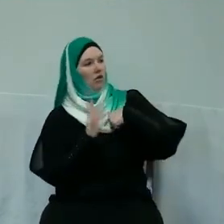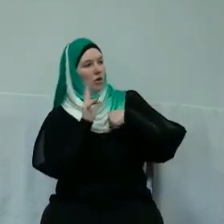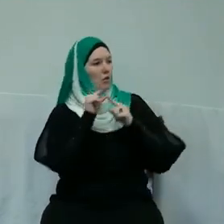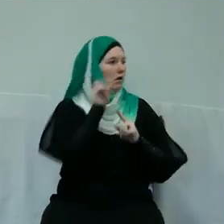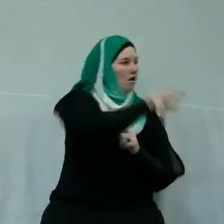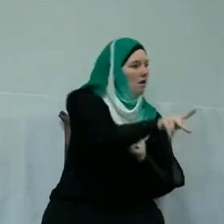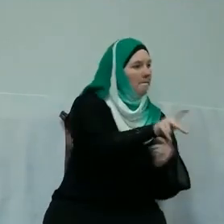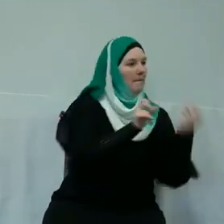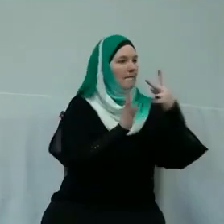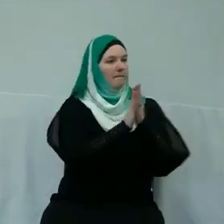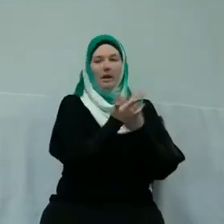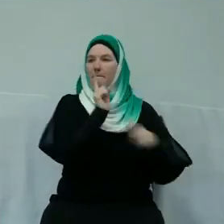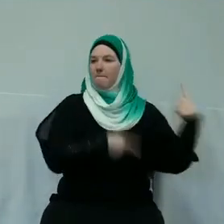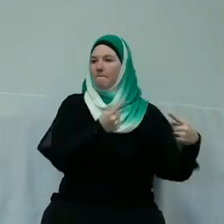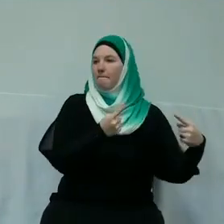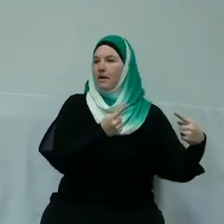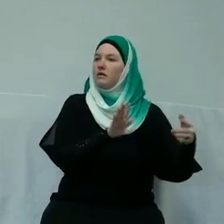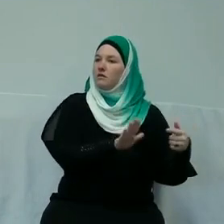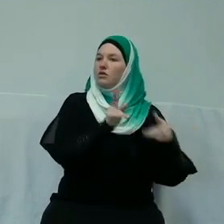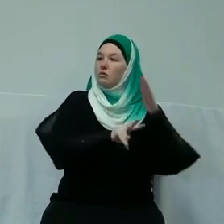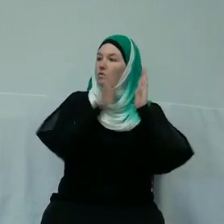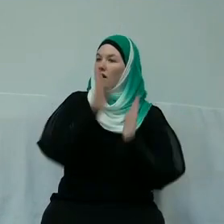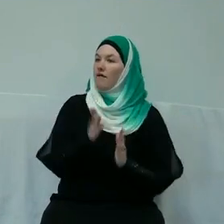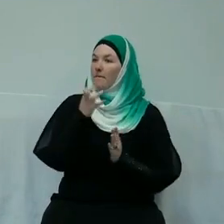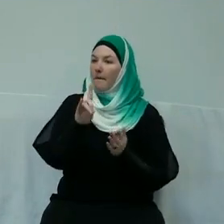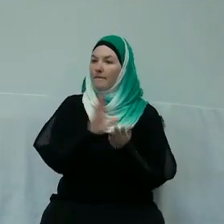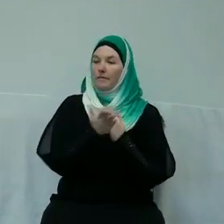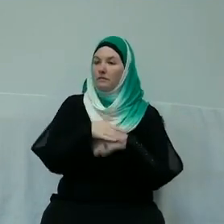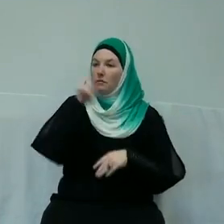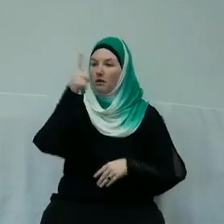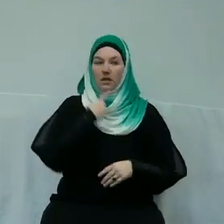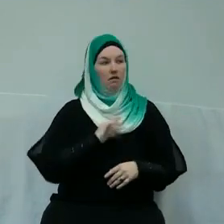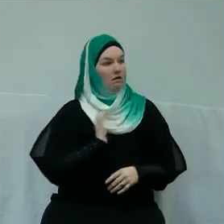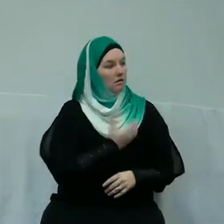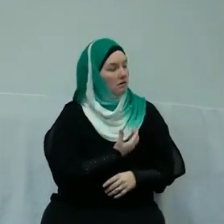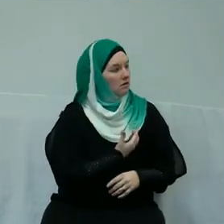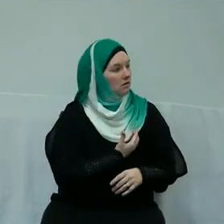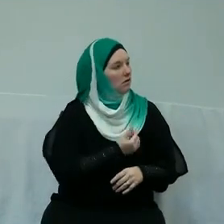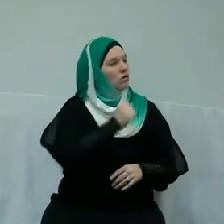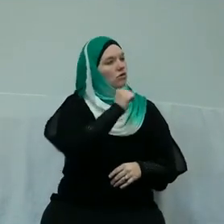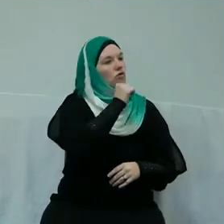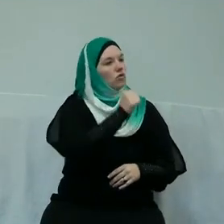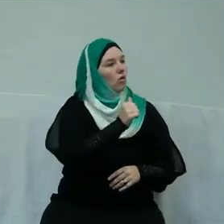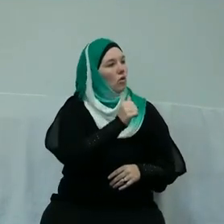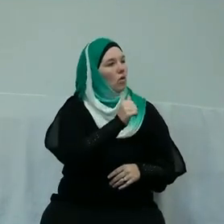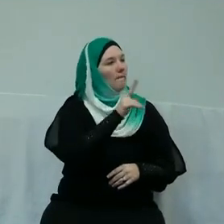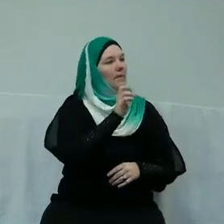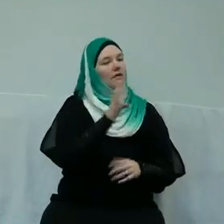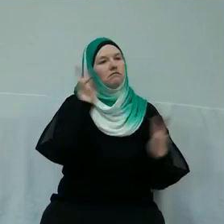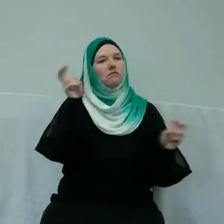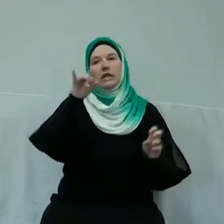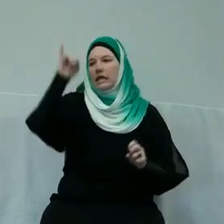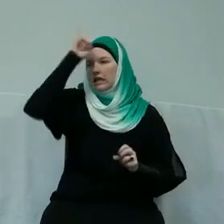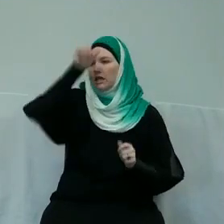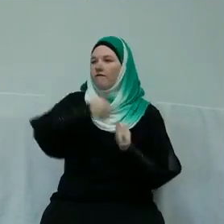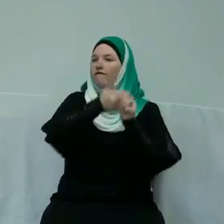it turns into a fight. So the Prophet sallallahu alaihi wasallam is telling us, don't be an idiot follower to